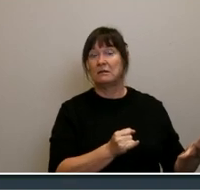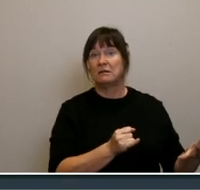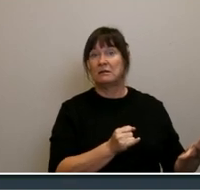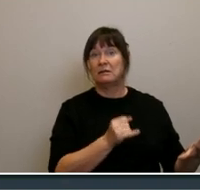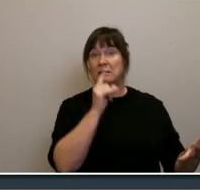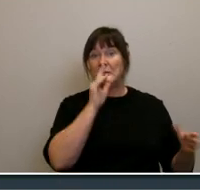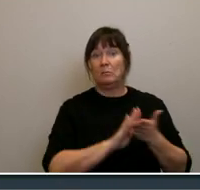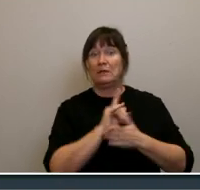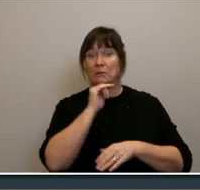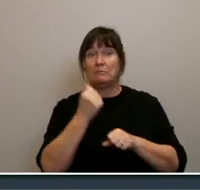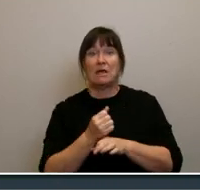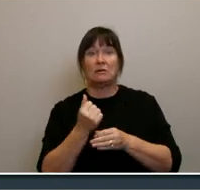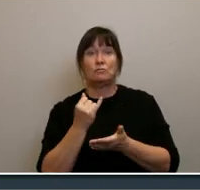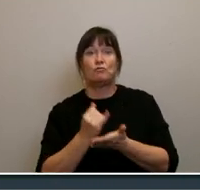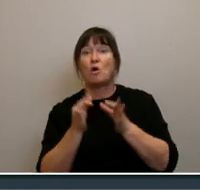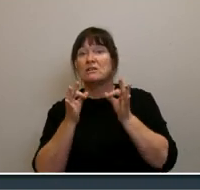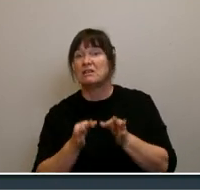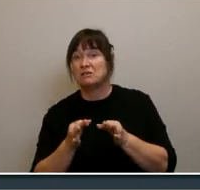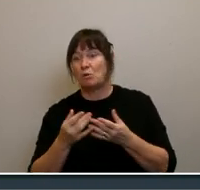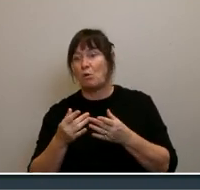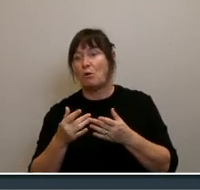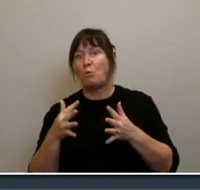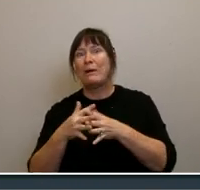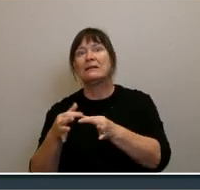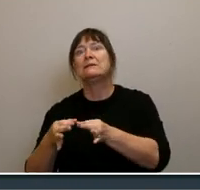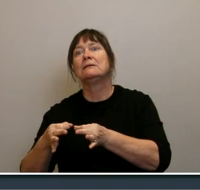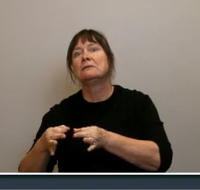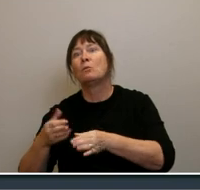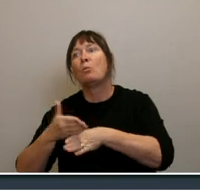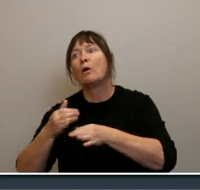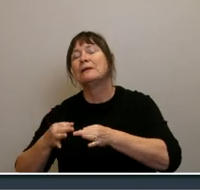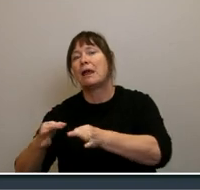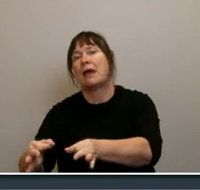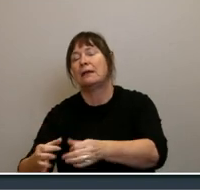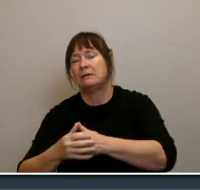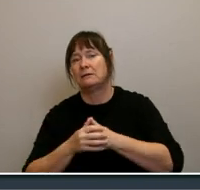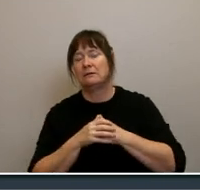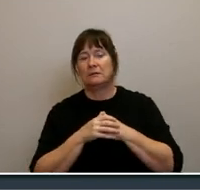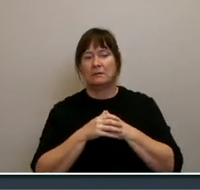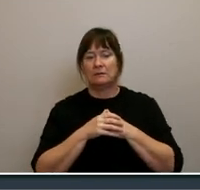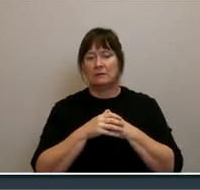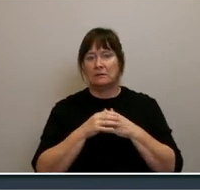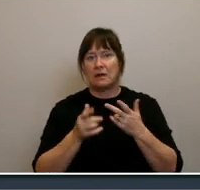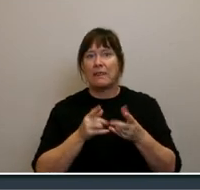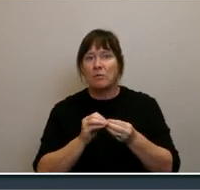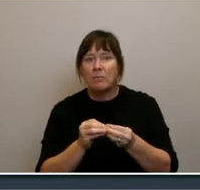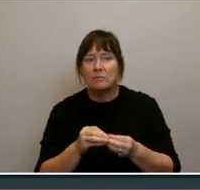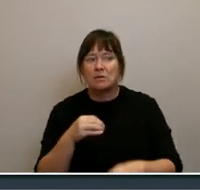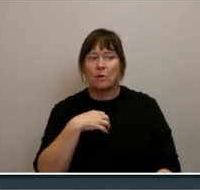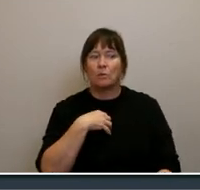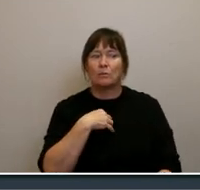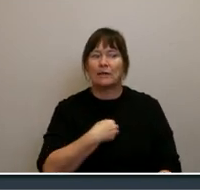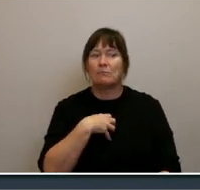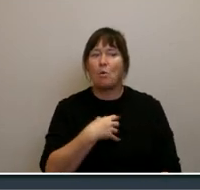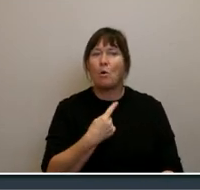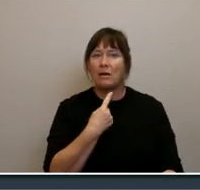We may do days or weeks of work based on that information, and then it comes to trying to do more detail, and all of a